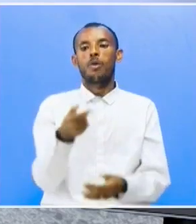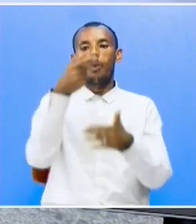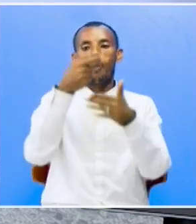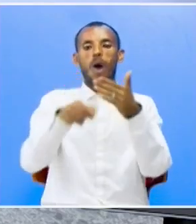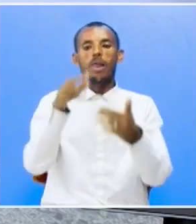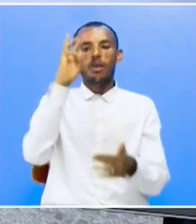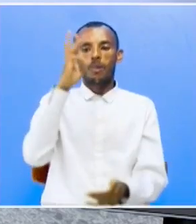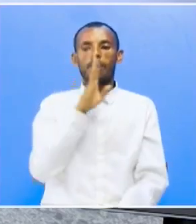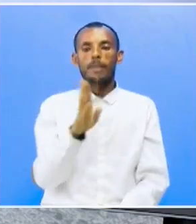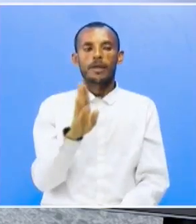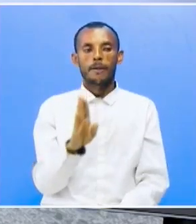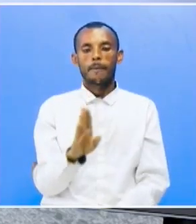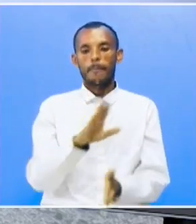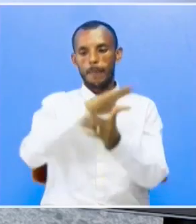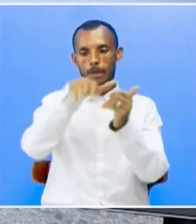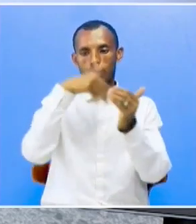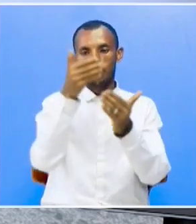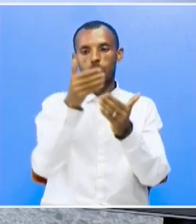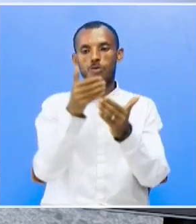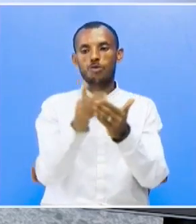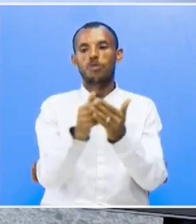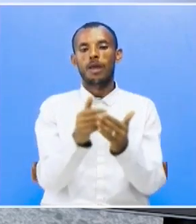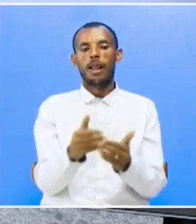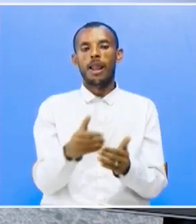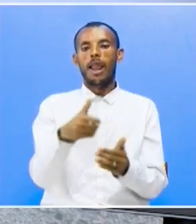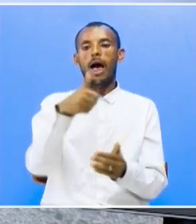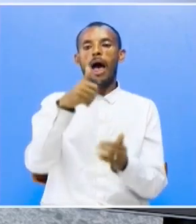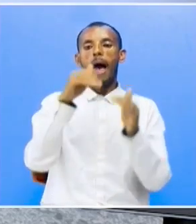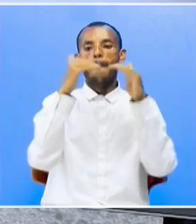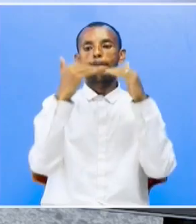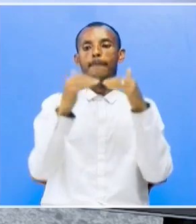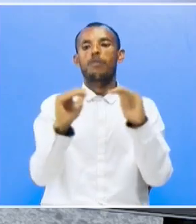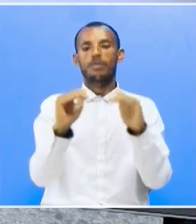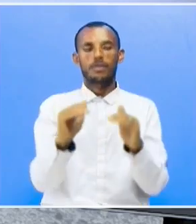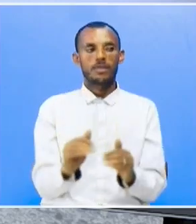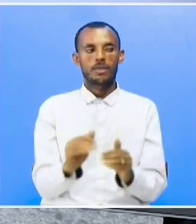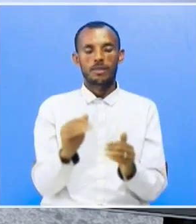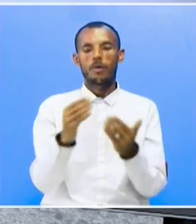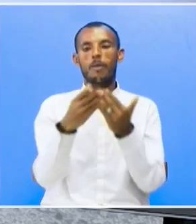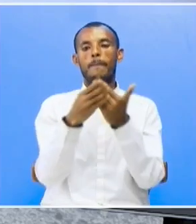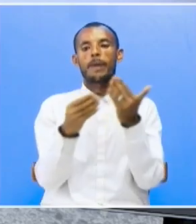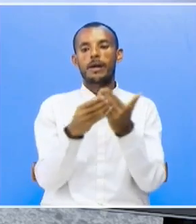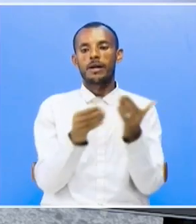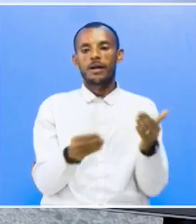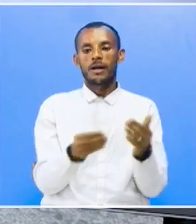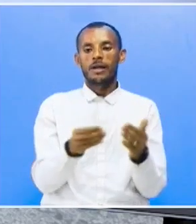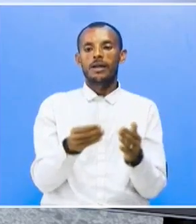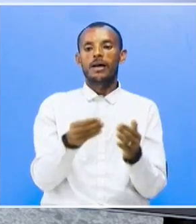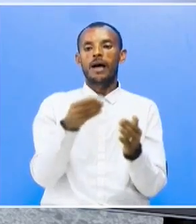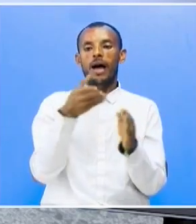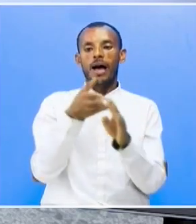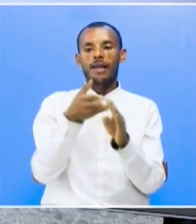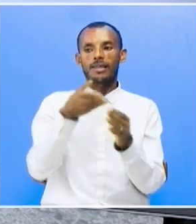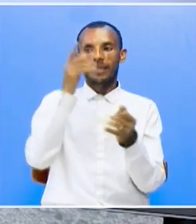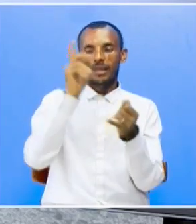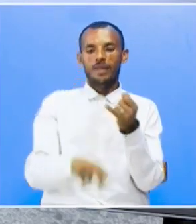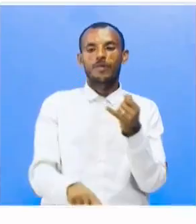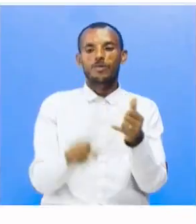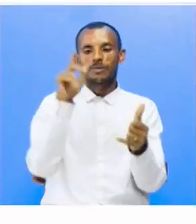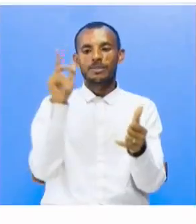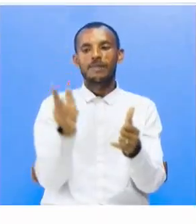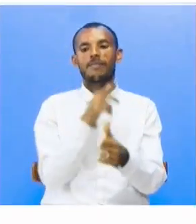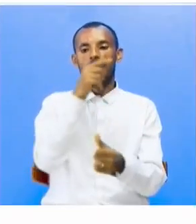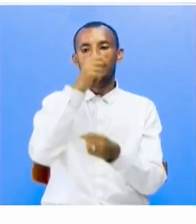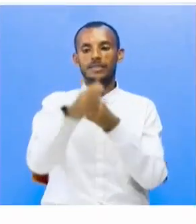will be the total amount at the end of the first year? The total amount at the end of the first year will be equal to,